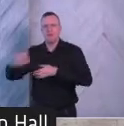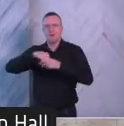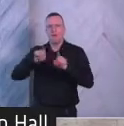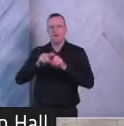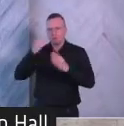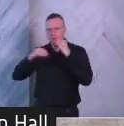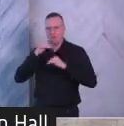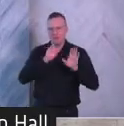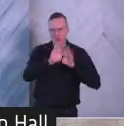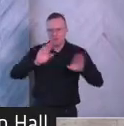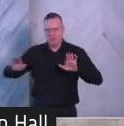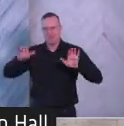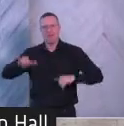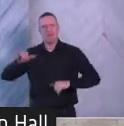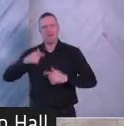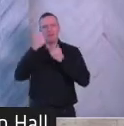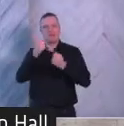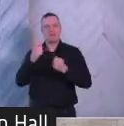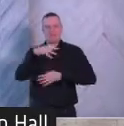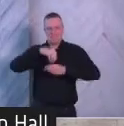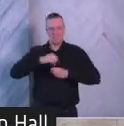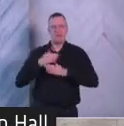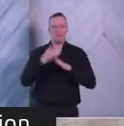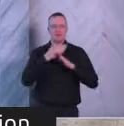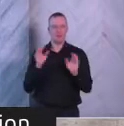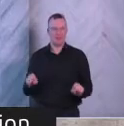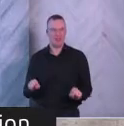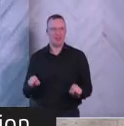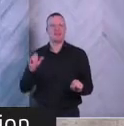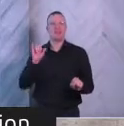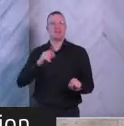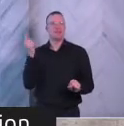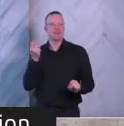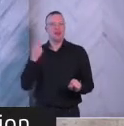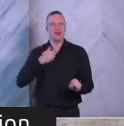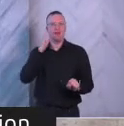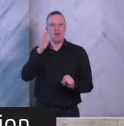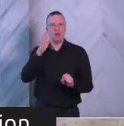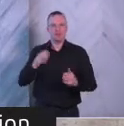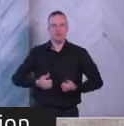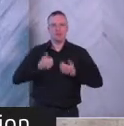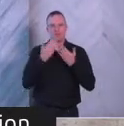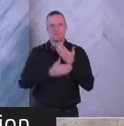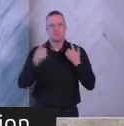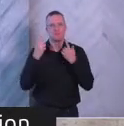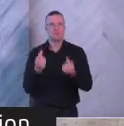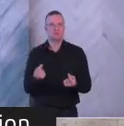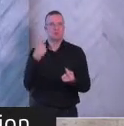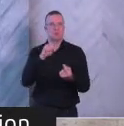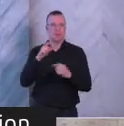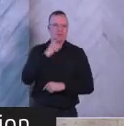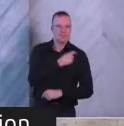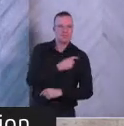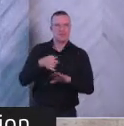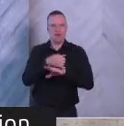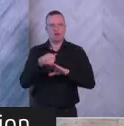in me. I know what's in me to share, and I know that it's something that I will live to do for Kingston and the Islands,